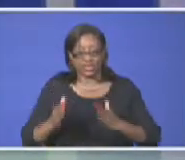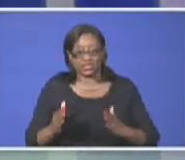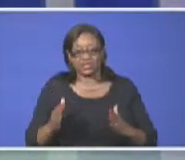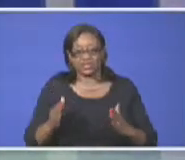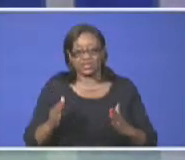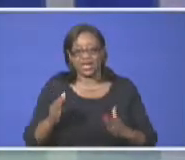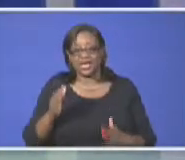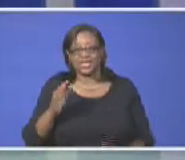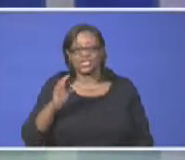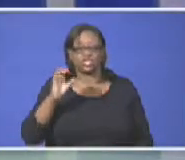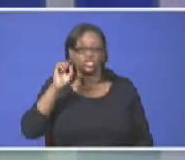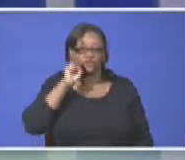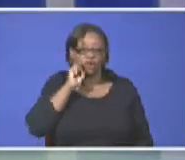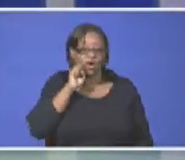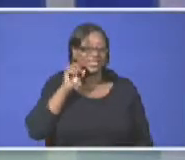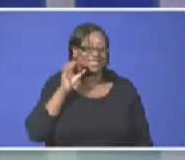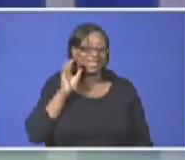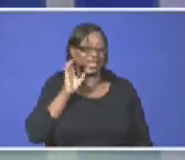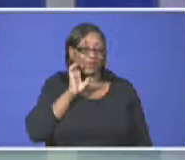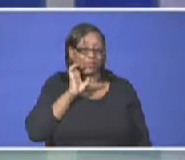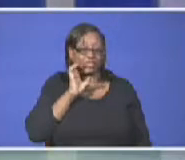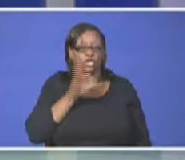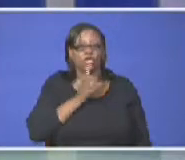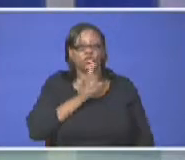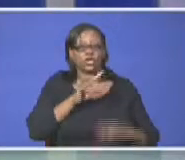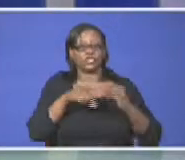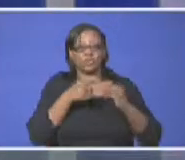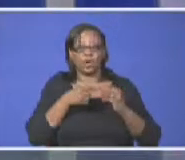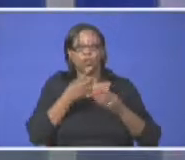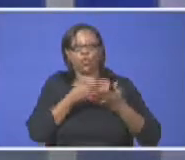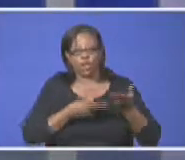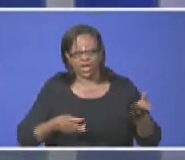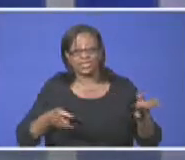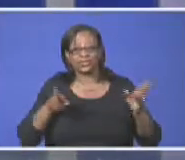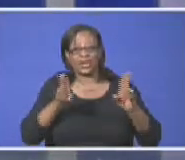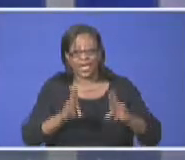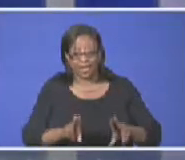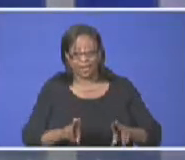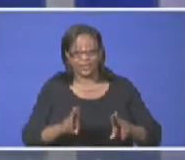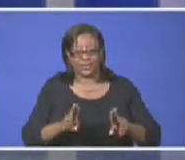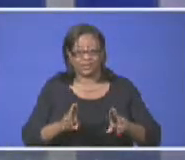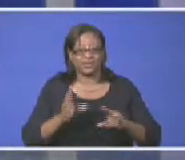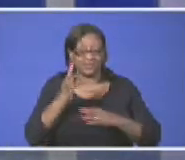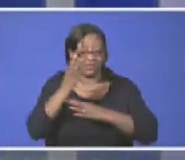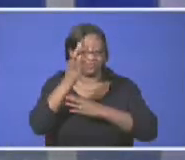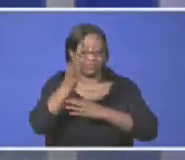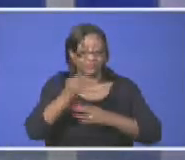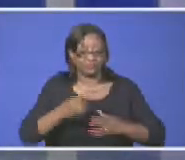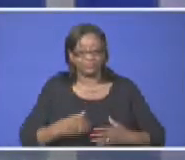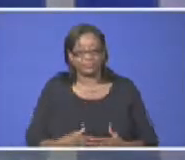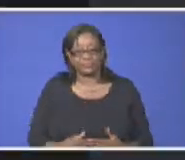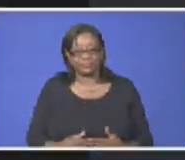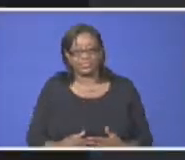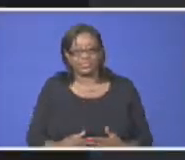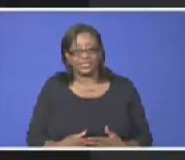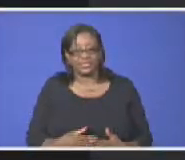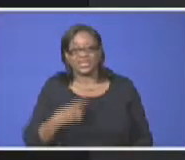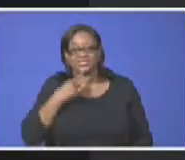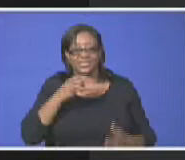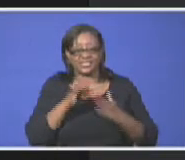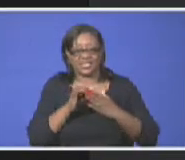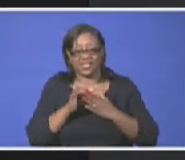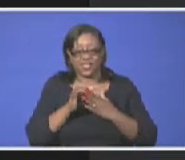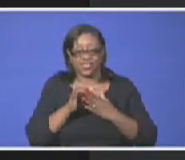at Urca, Siobhan Cambridge, outlined plans to enhance consumer protection in the electricity sector. The intention is to provide